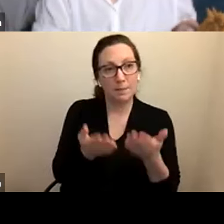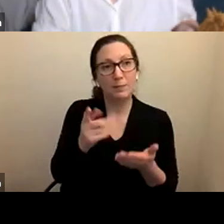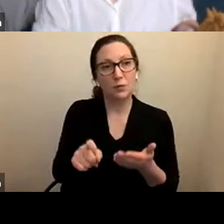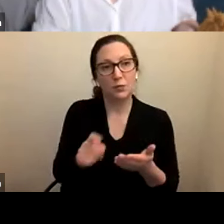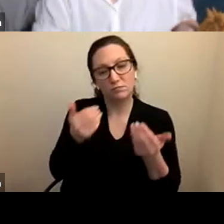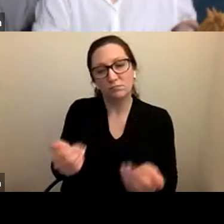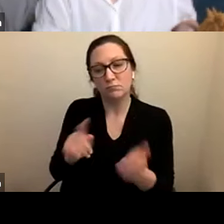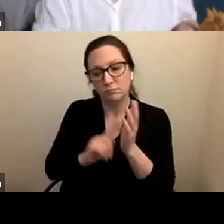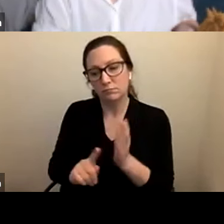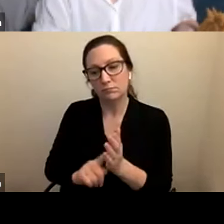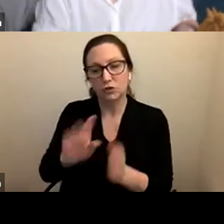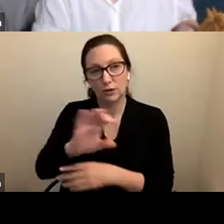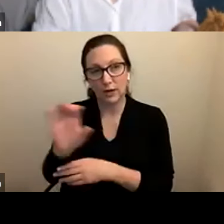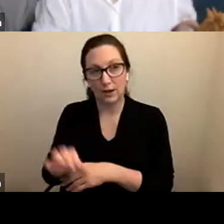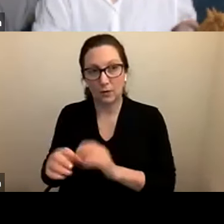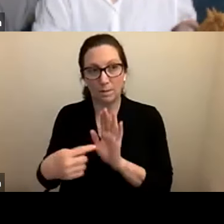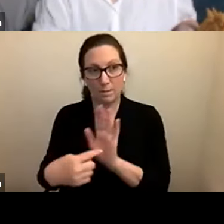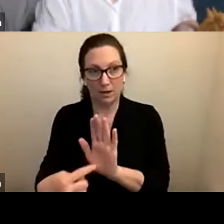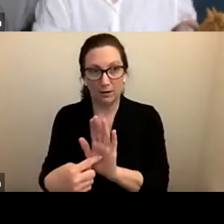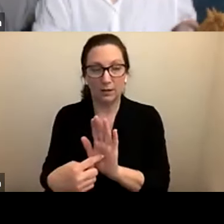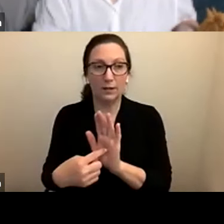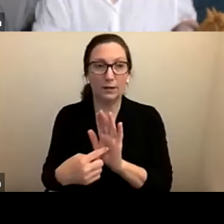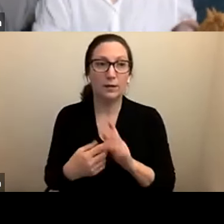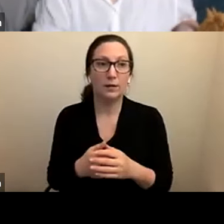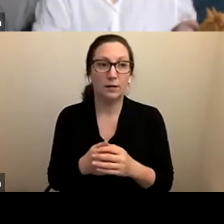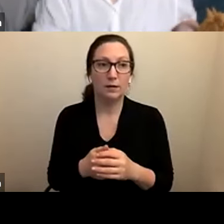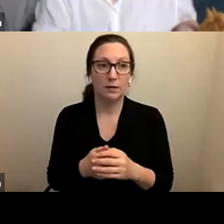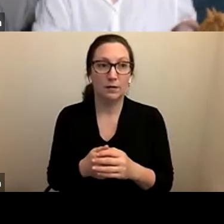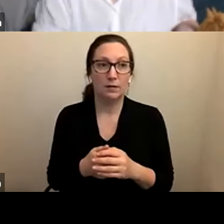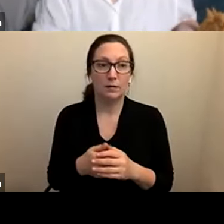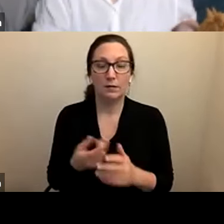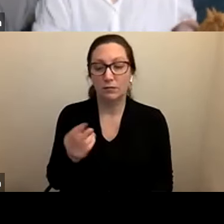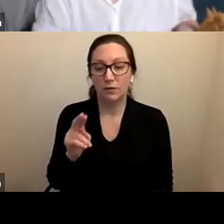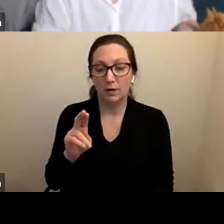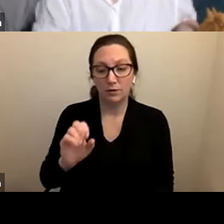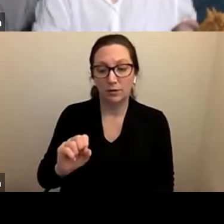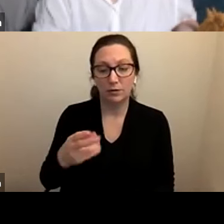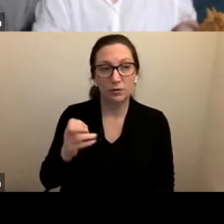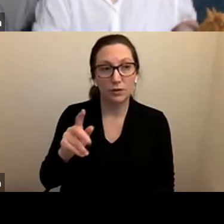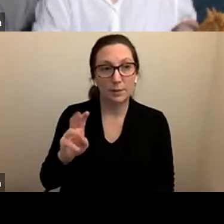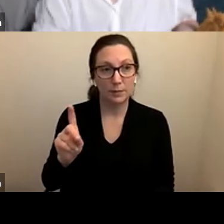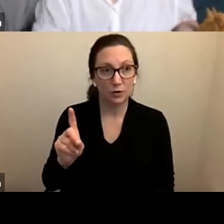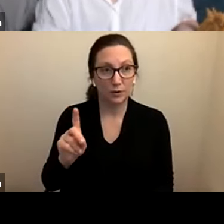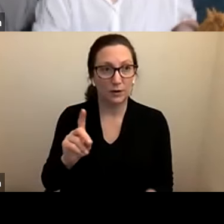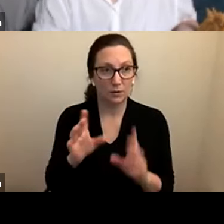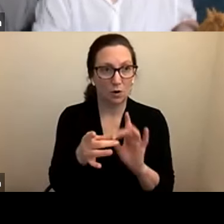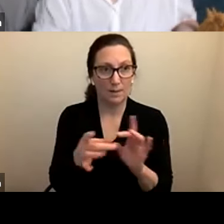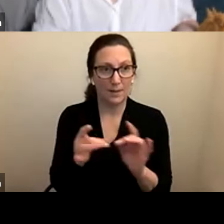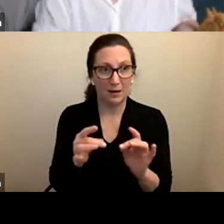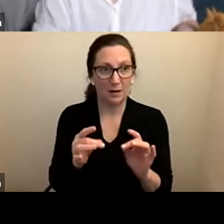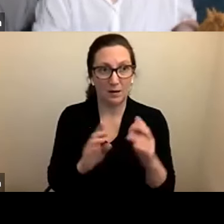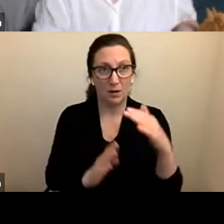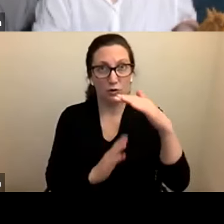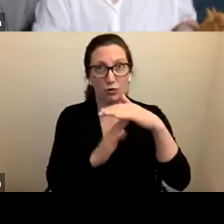Chicago model and was struck by Dr. Shepard's comment that, you know, top-down selection